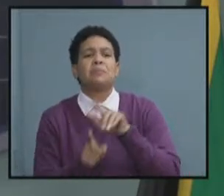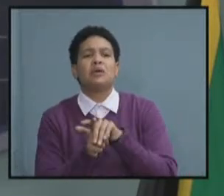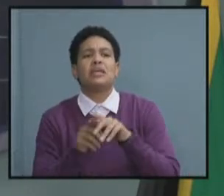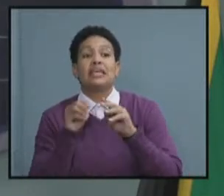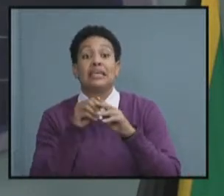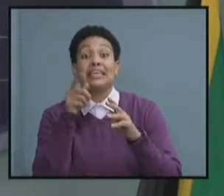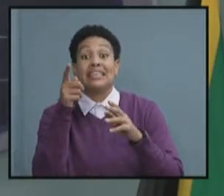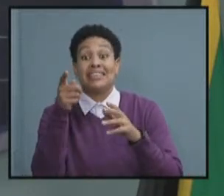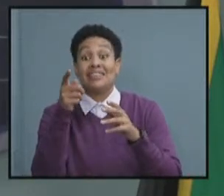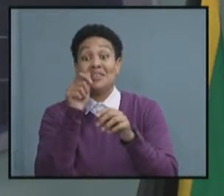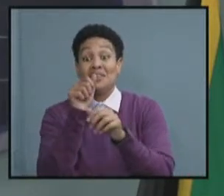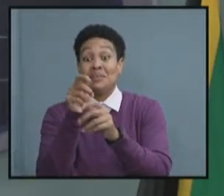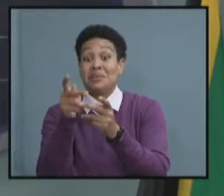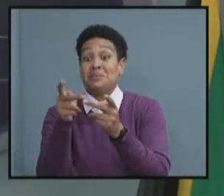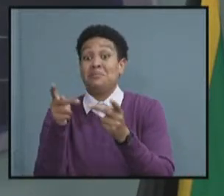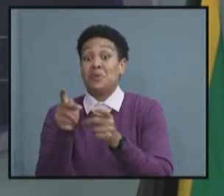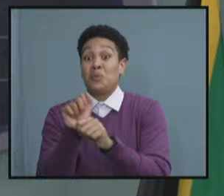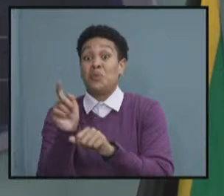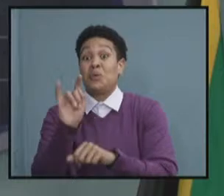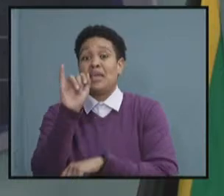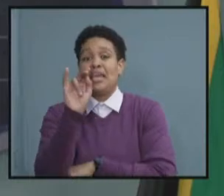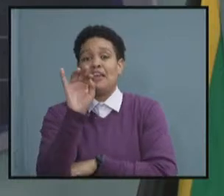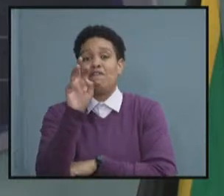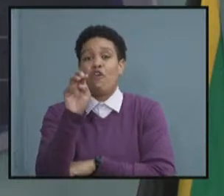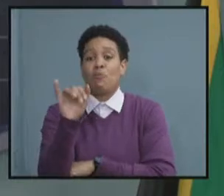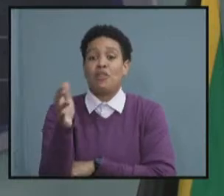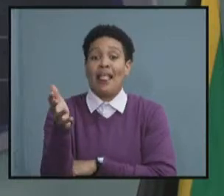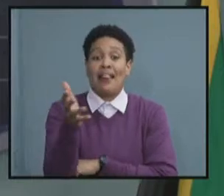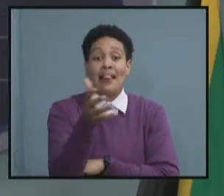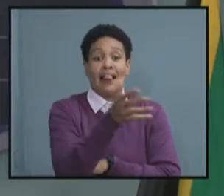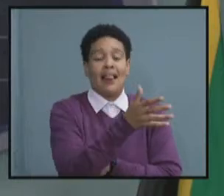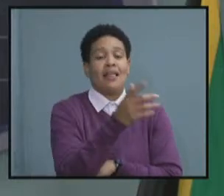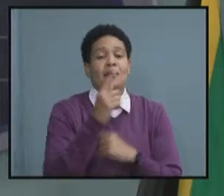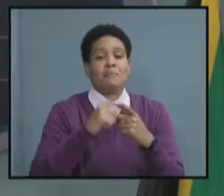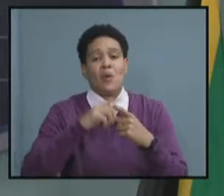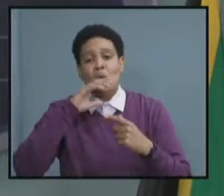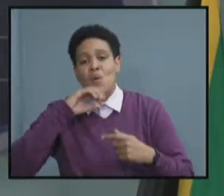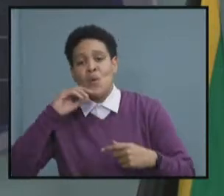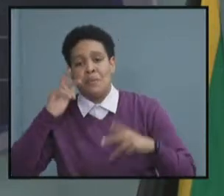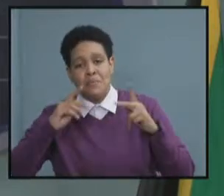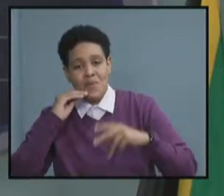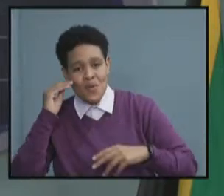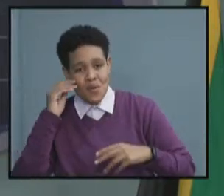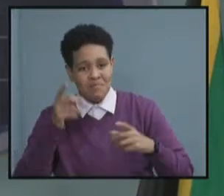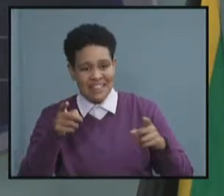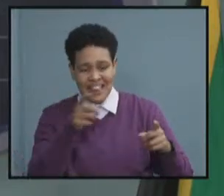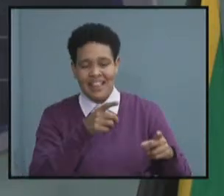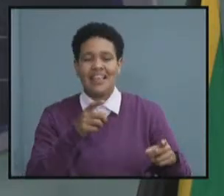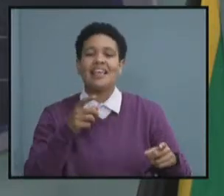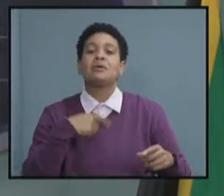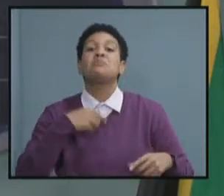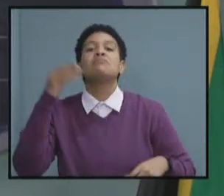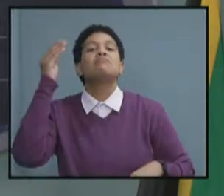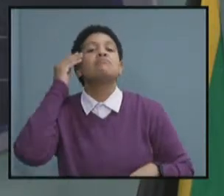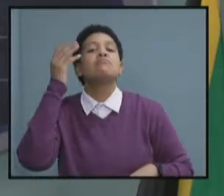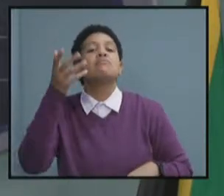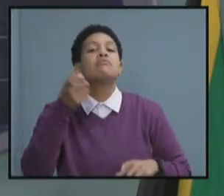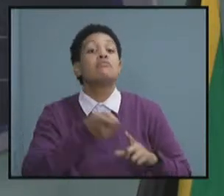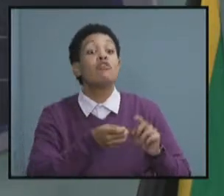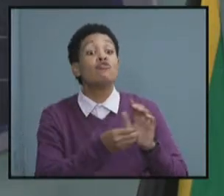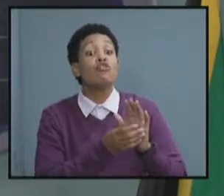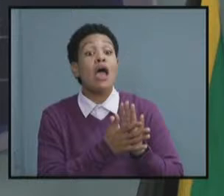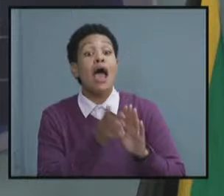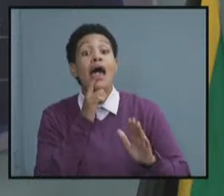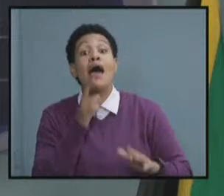within the infirmary. Let me again state for the record and dismiss any